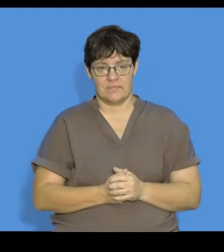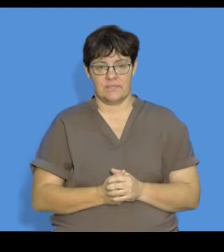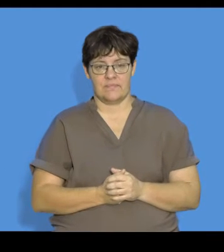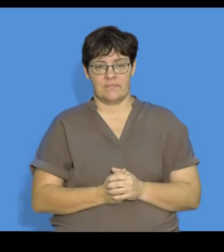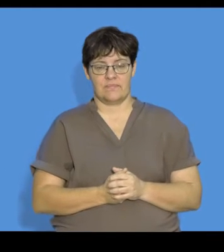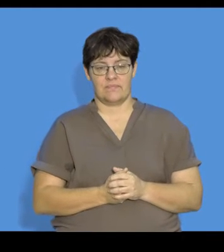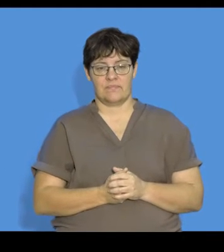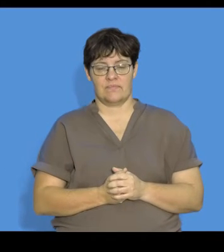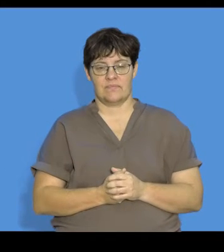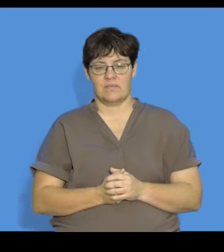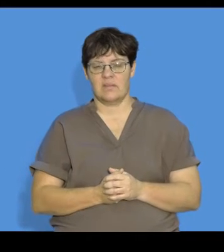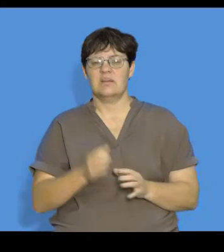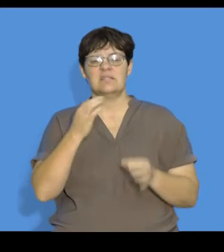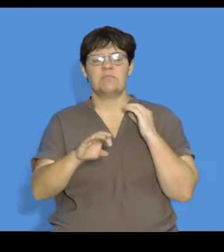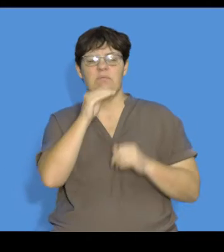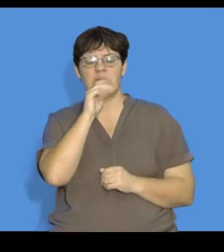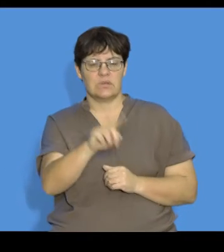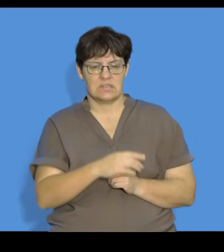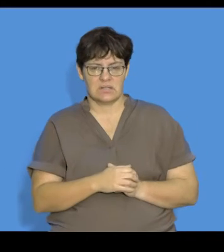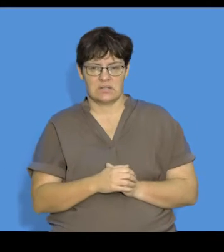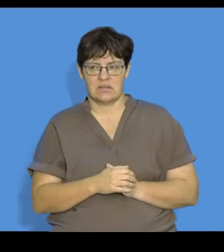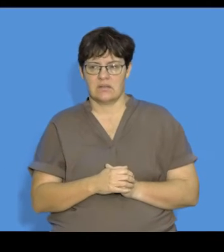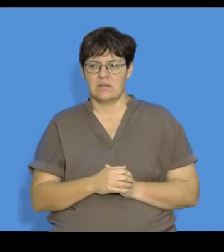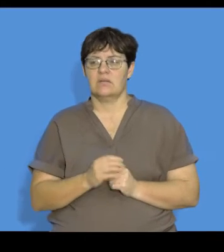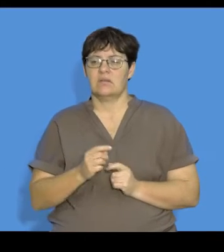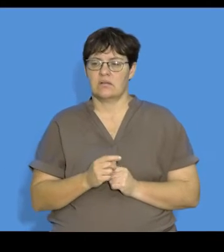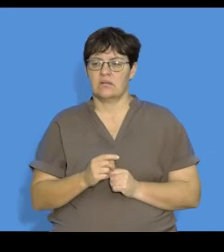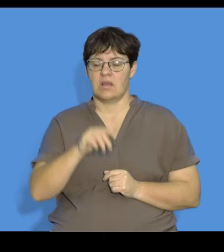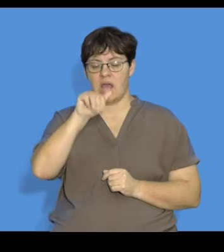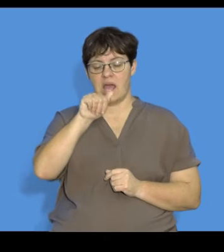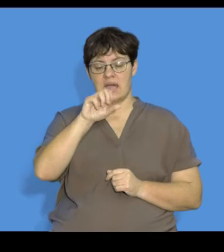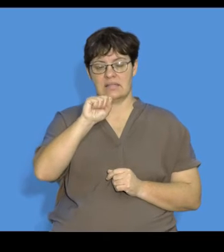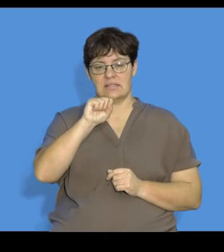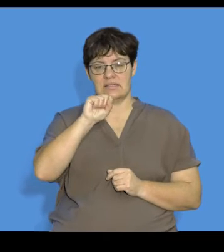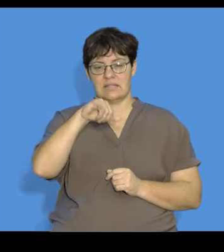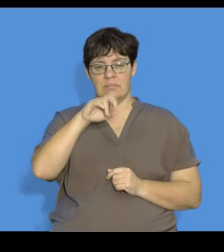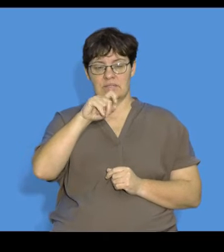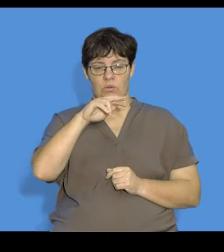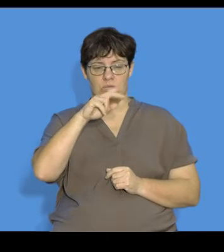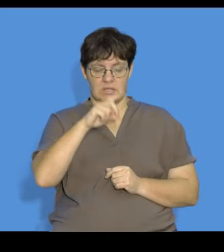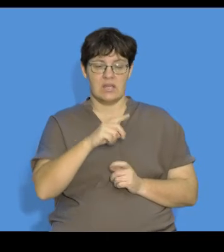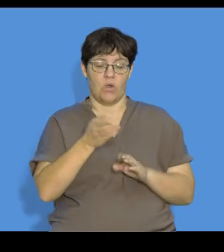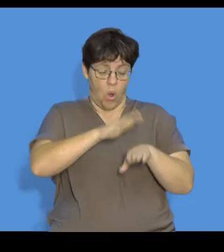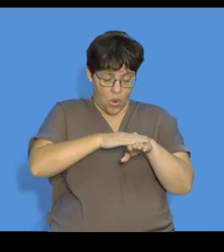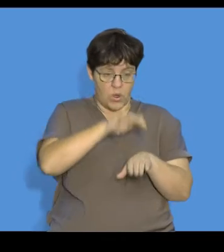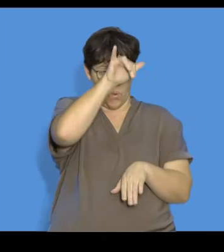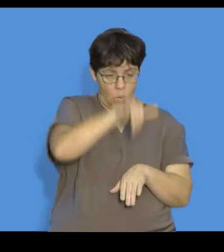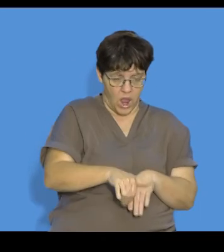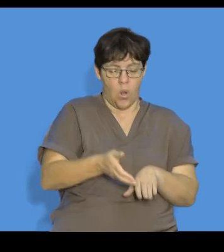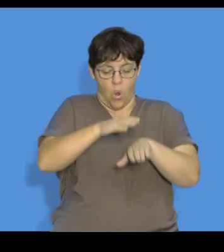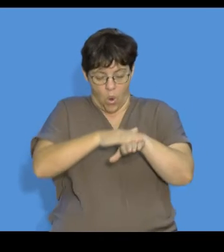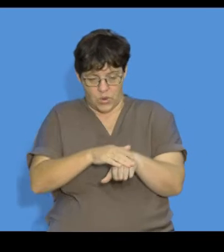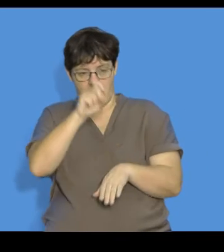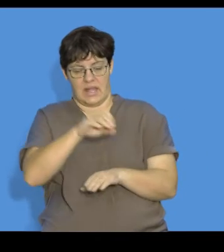it simply means that we can say our asymptote here is on the y-axis and it's on the